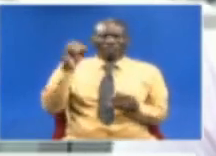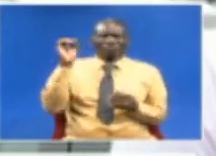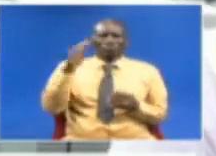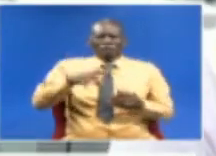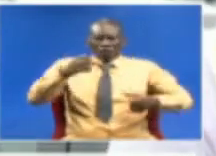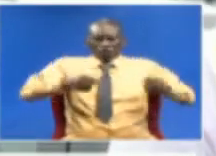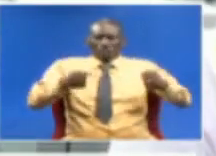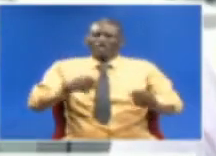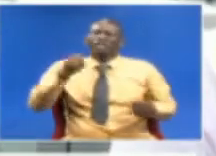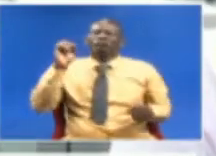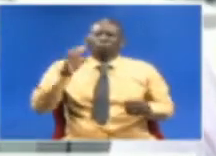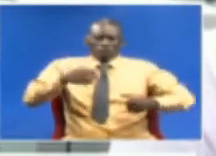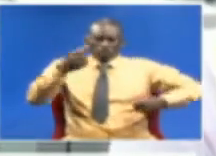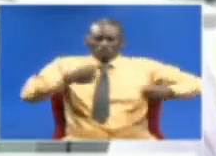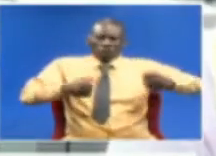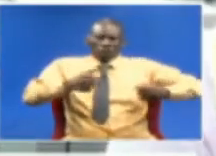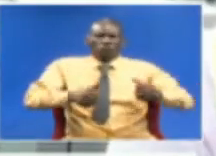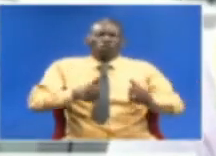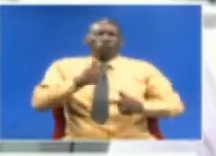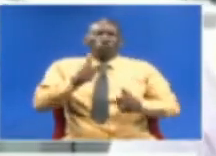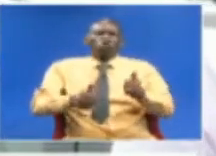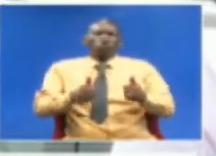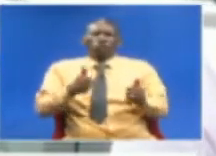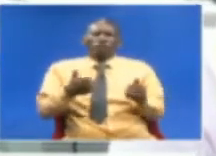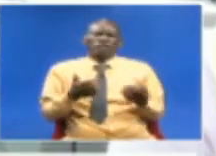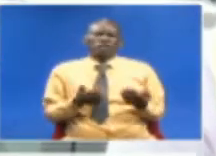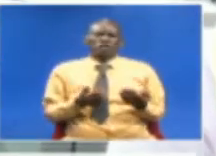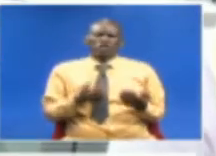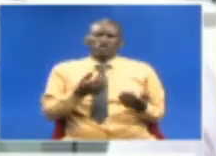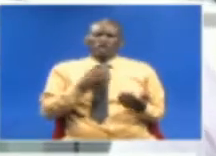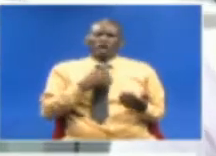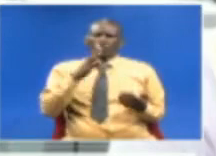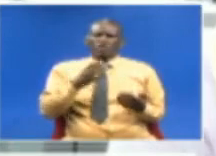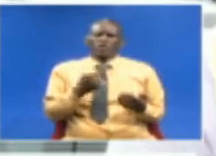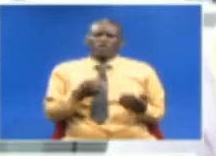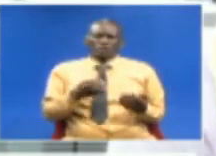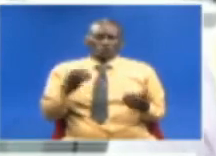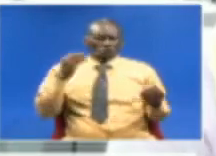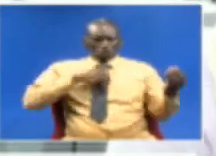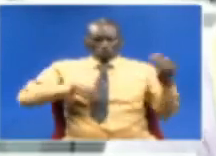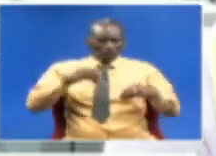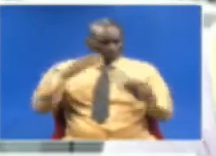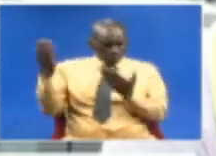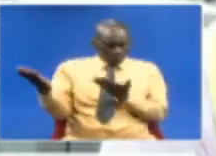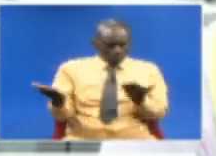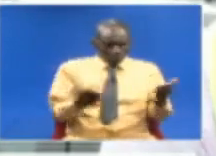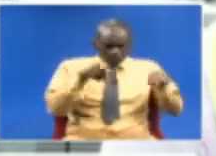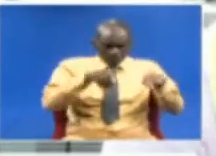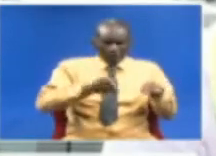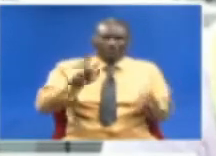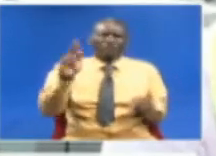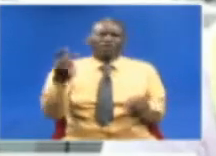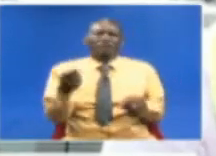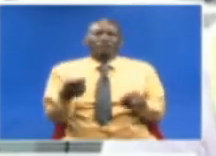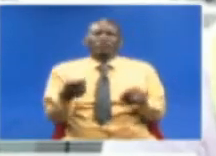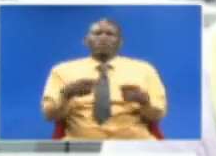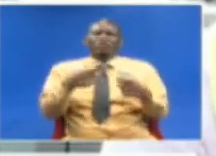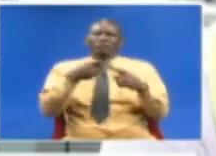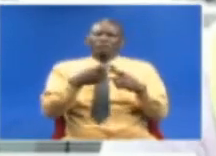vehicle that has been fraudulently brought into the country,